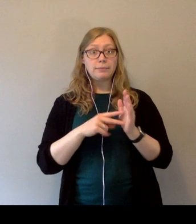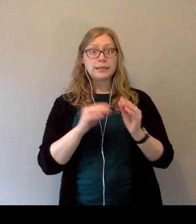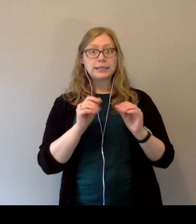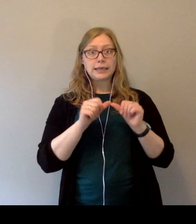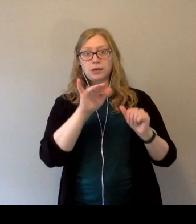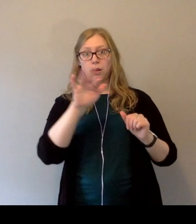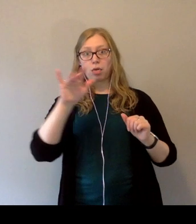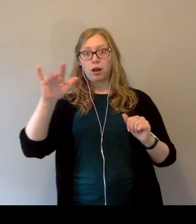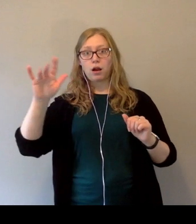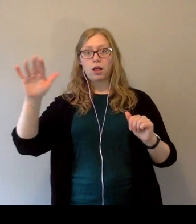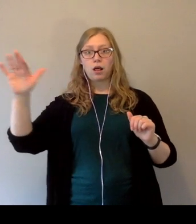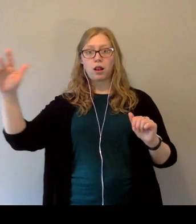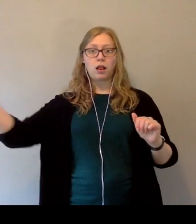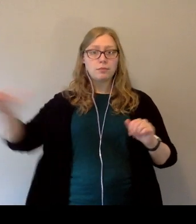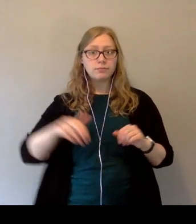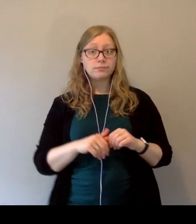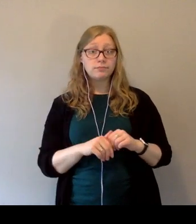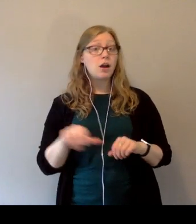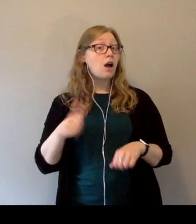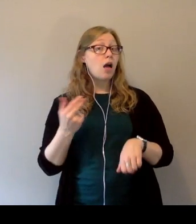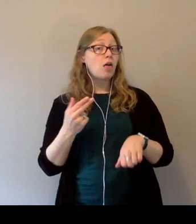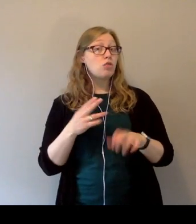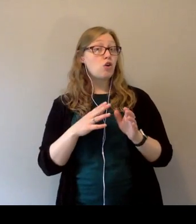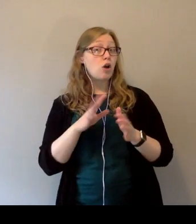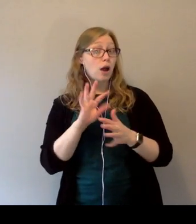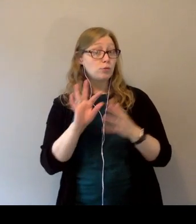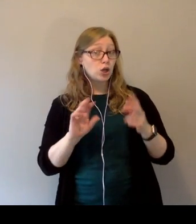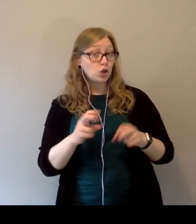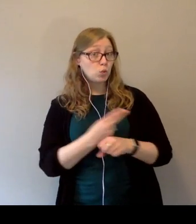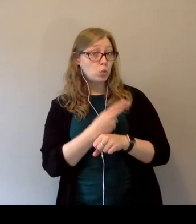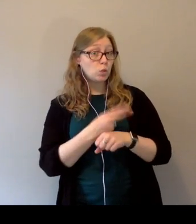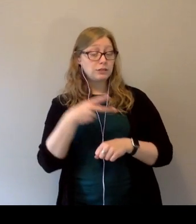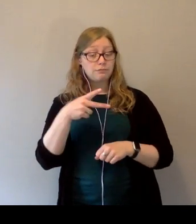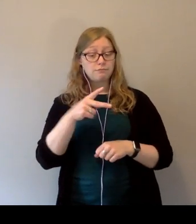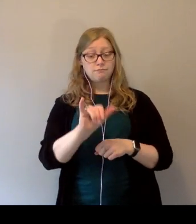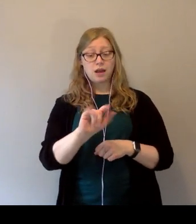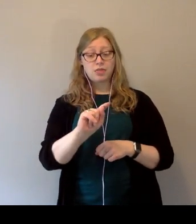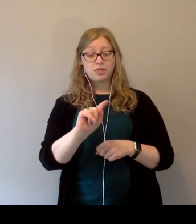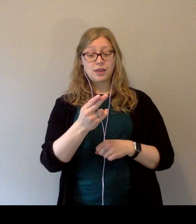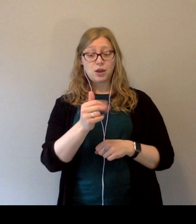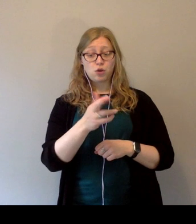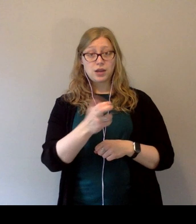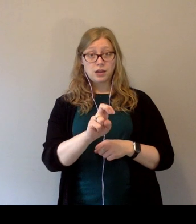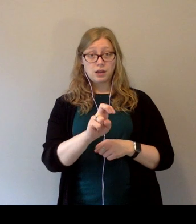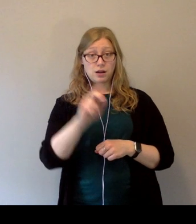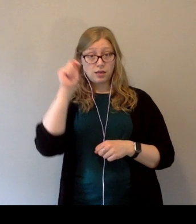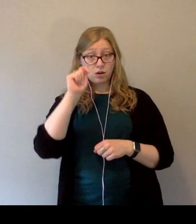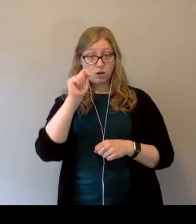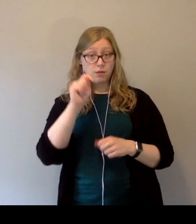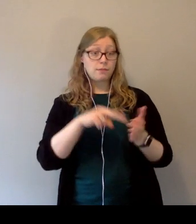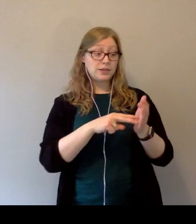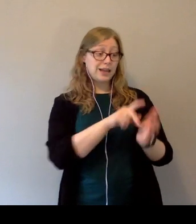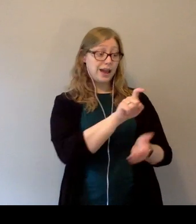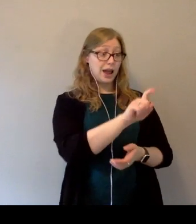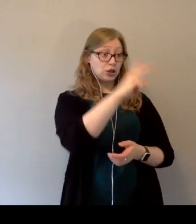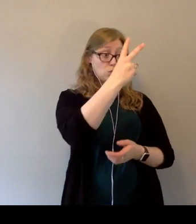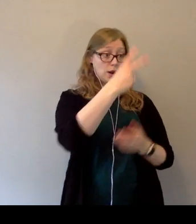option is to use the Pythagorean theorem. So we have x squared plus 4.5